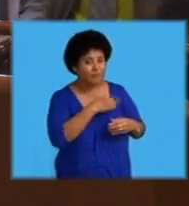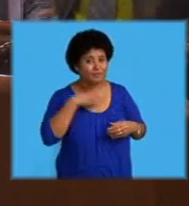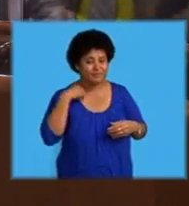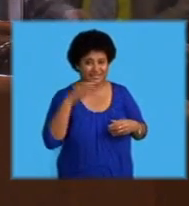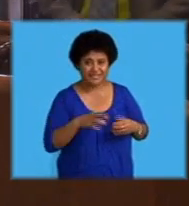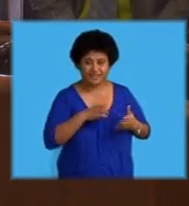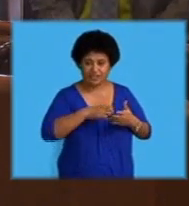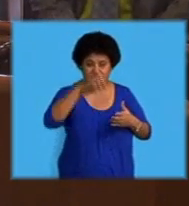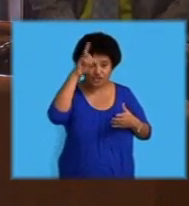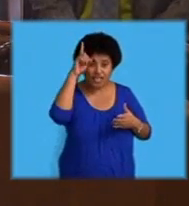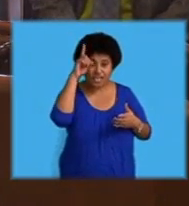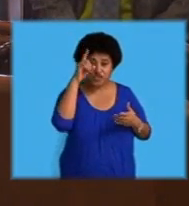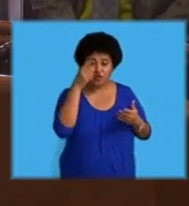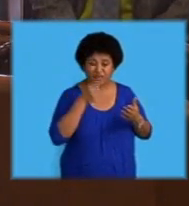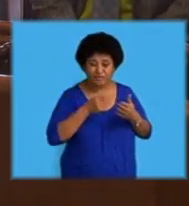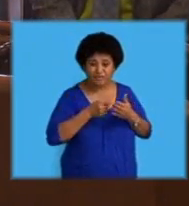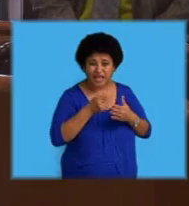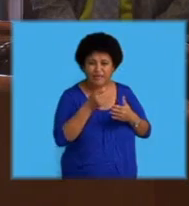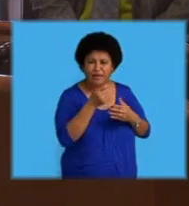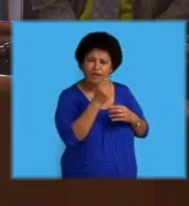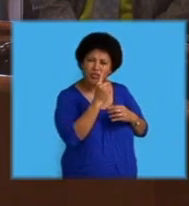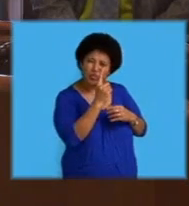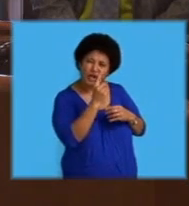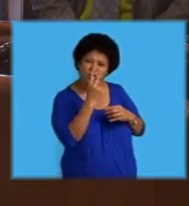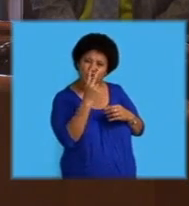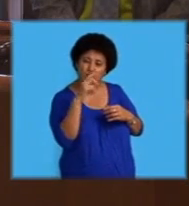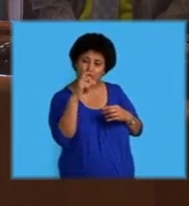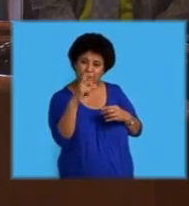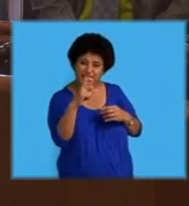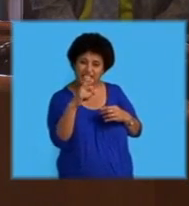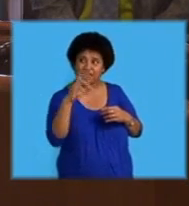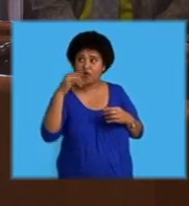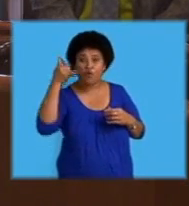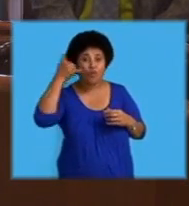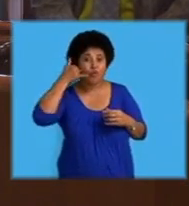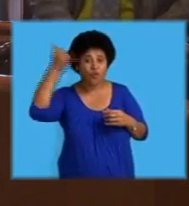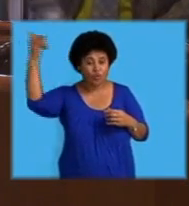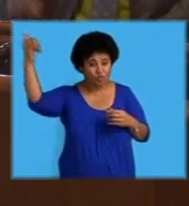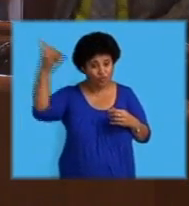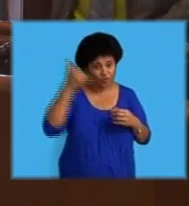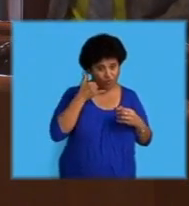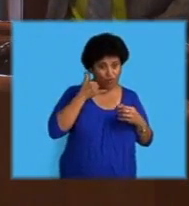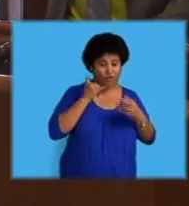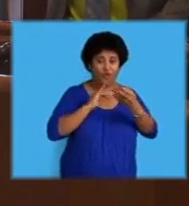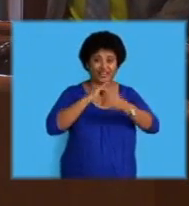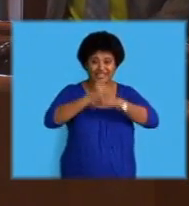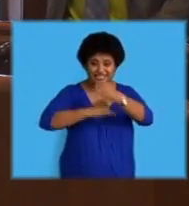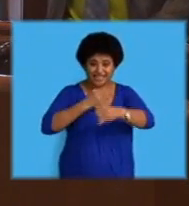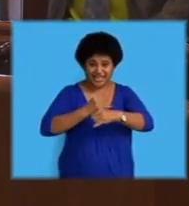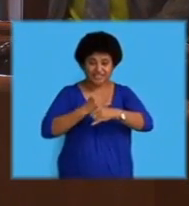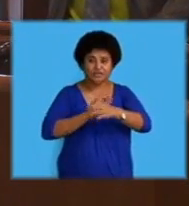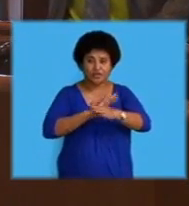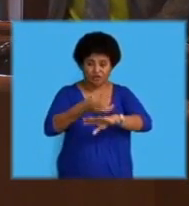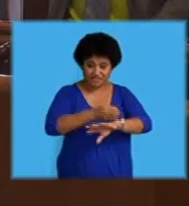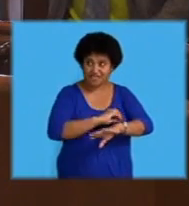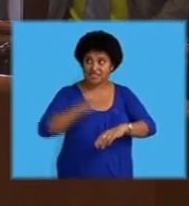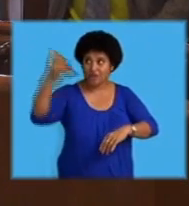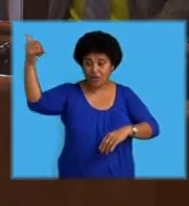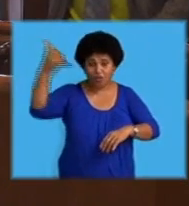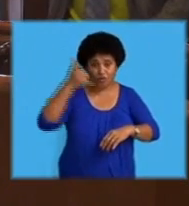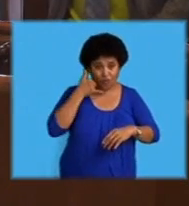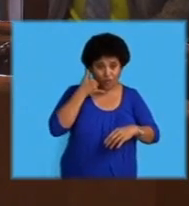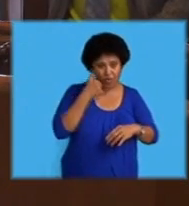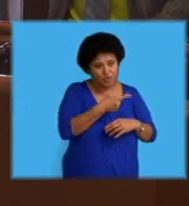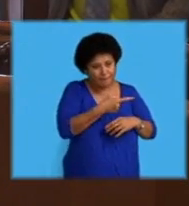we charged a small fee, about 1 or 2 cents, for incoming international calls. And that fee has accumulated into a trust